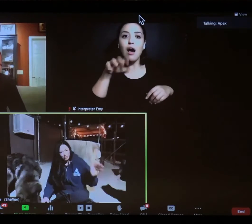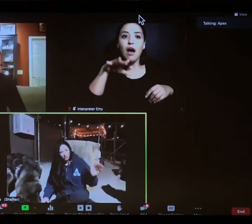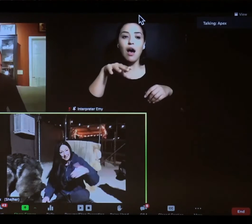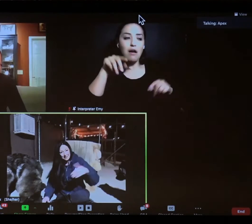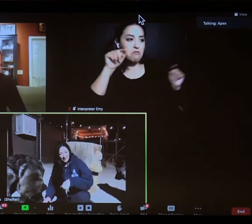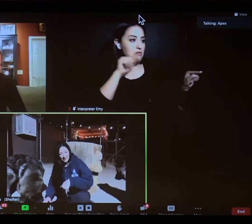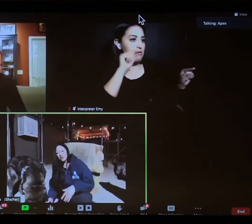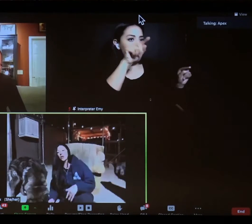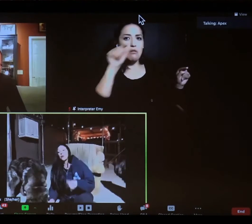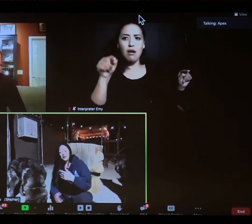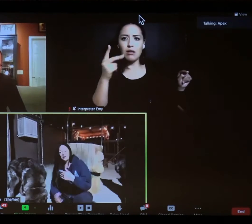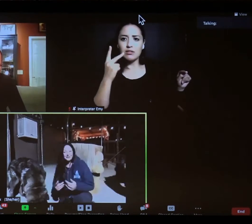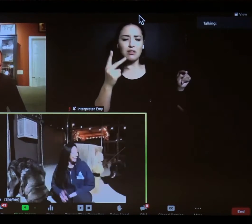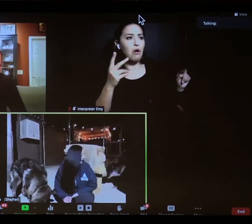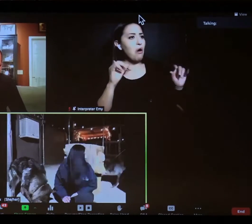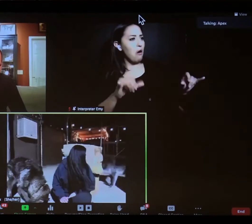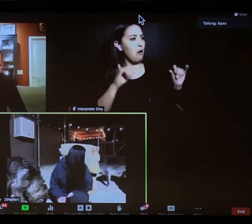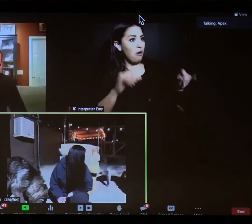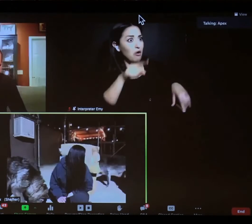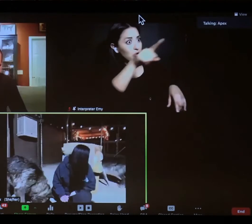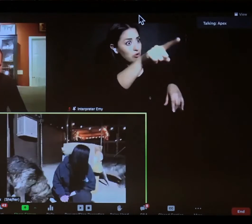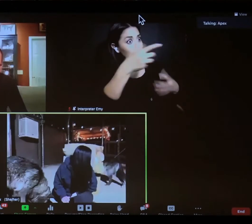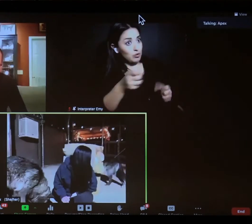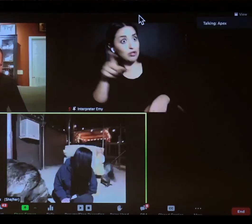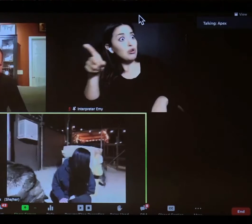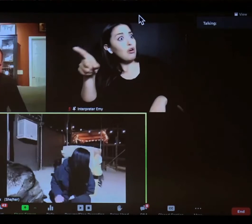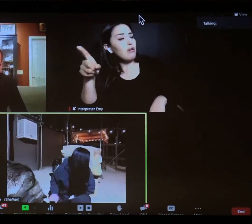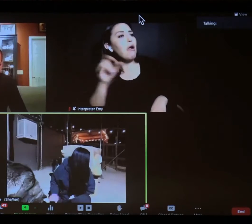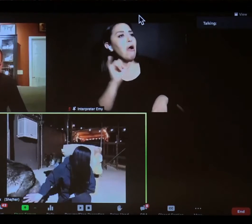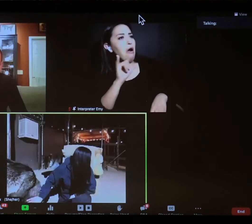trusts them, so that encourages us.